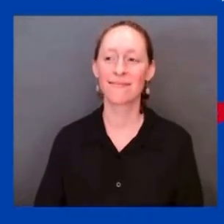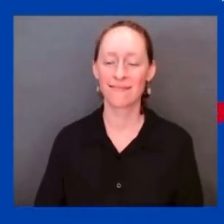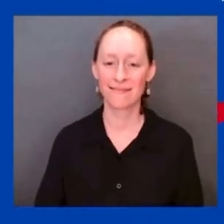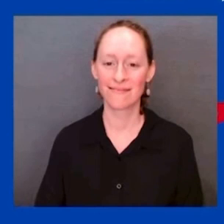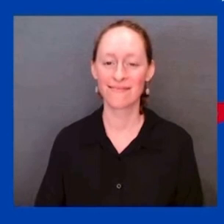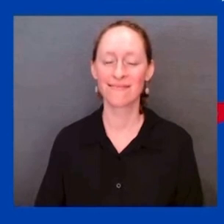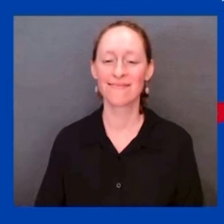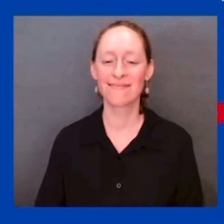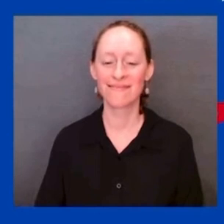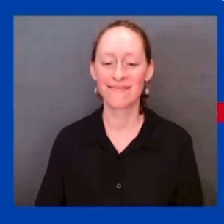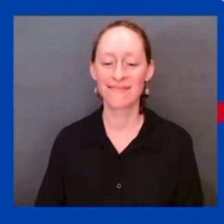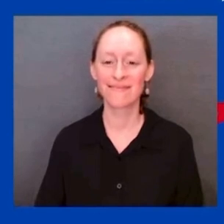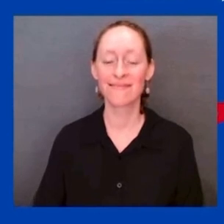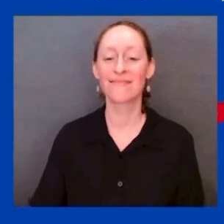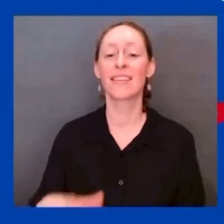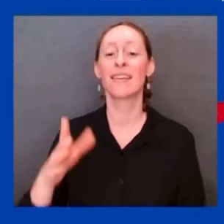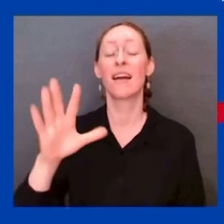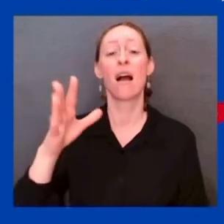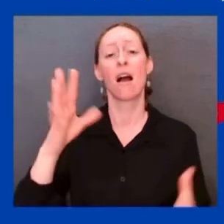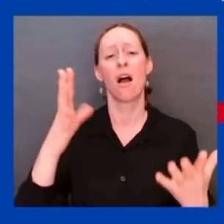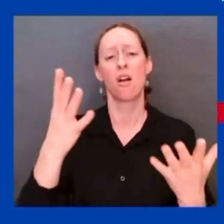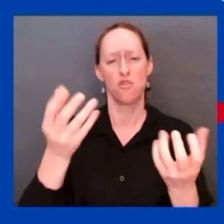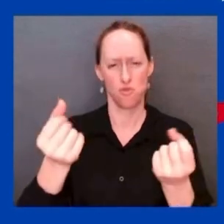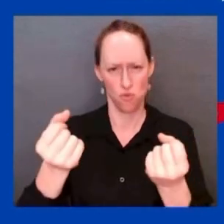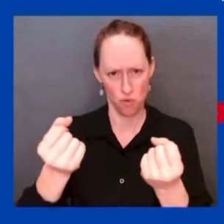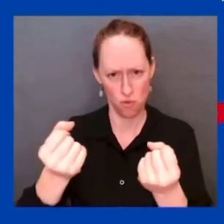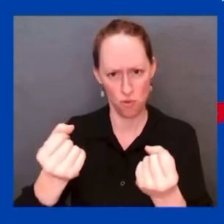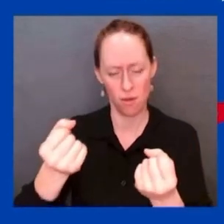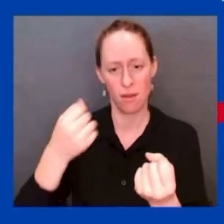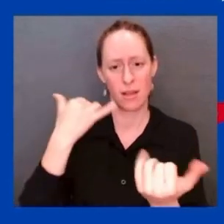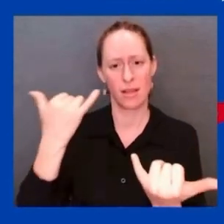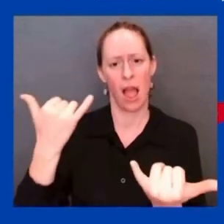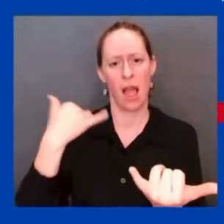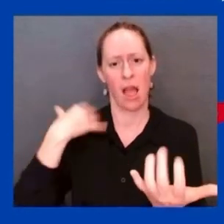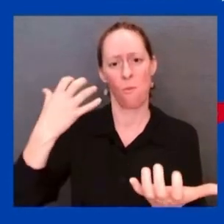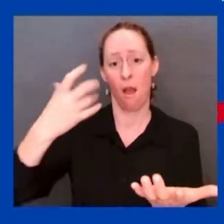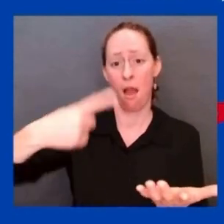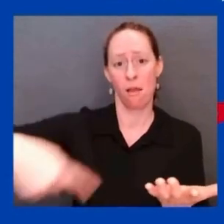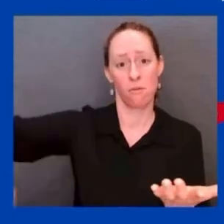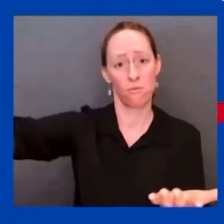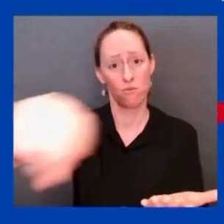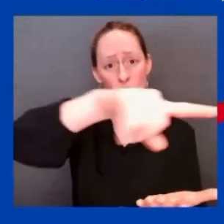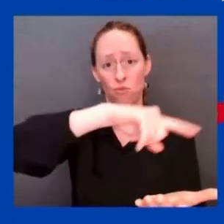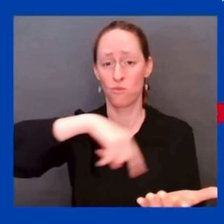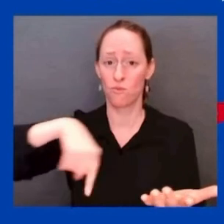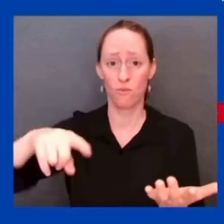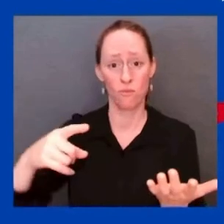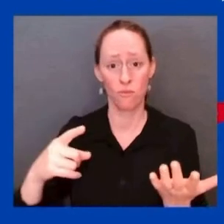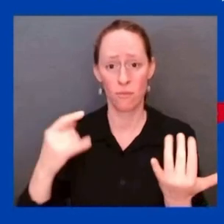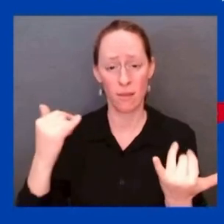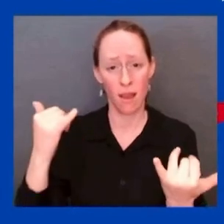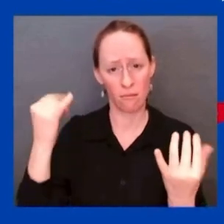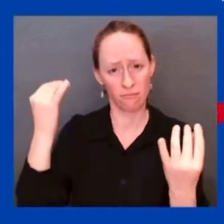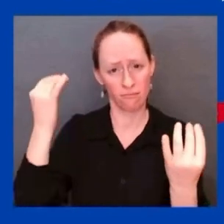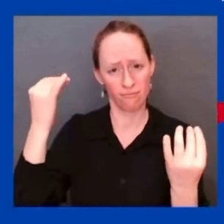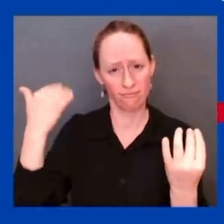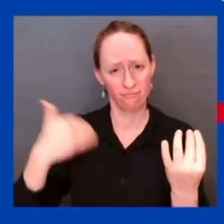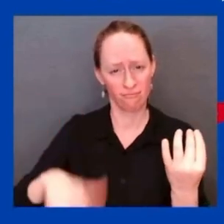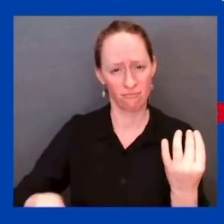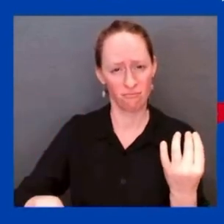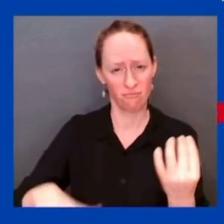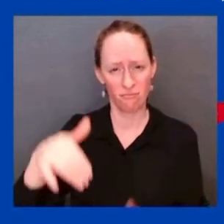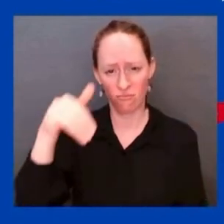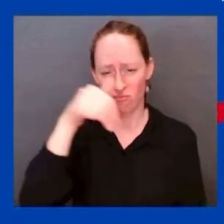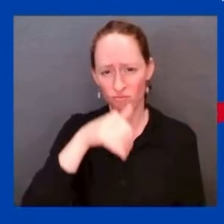all, probably not all, all that the Biden and Harris administration has achieved for public education